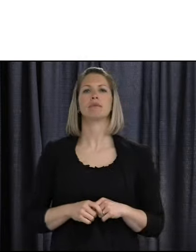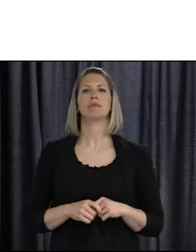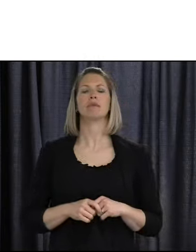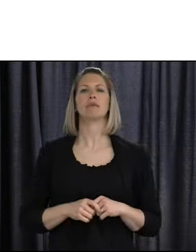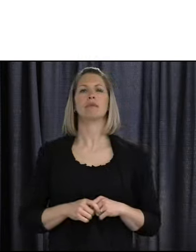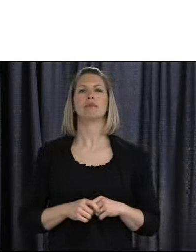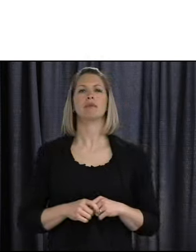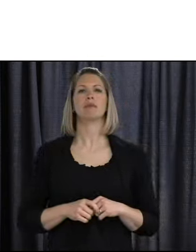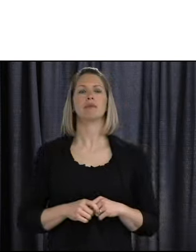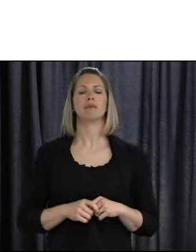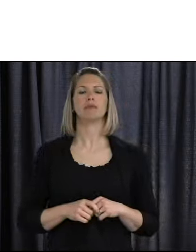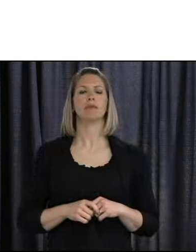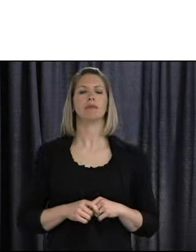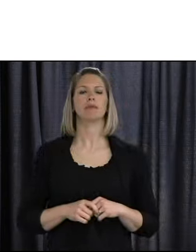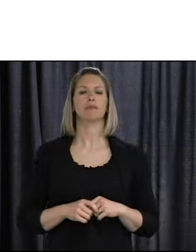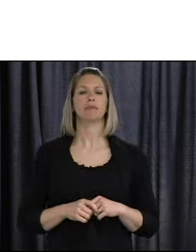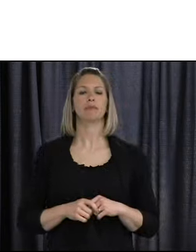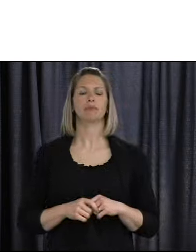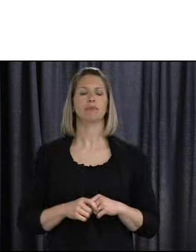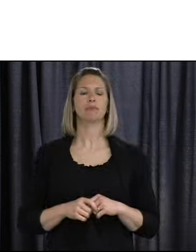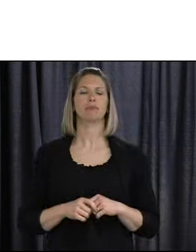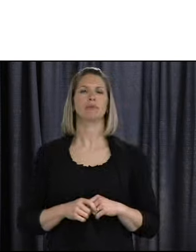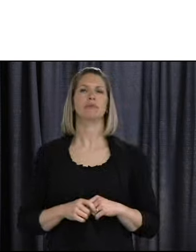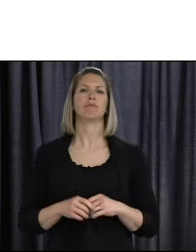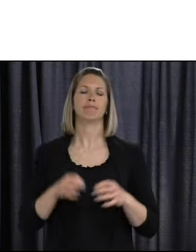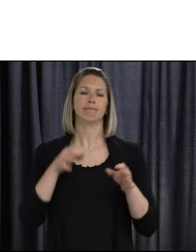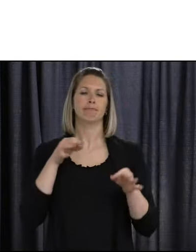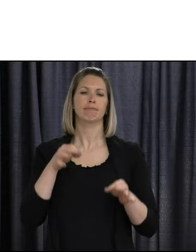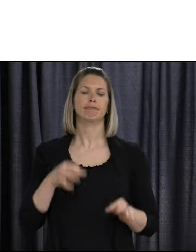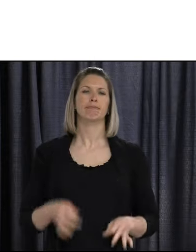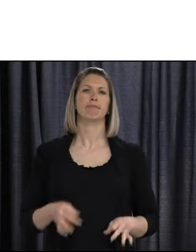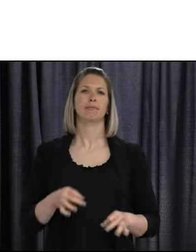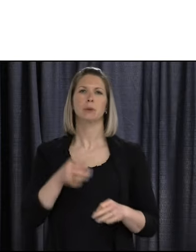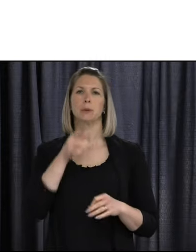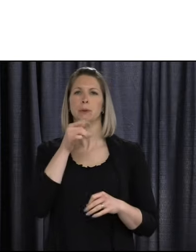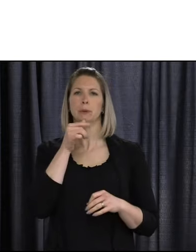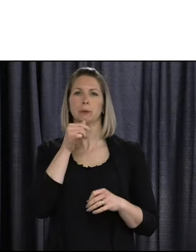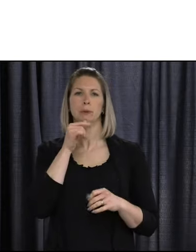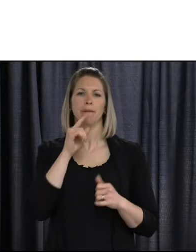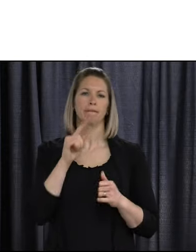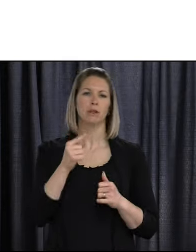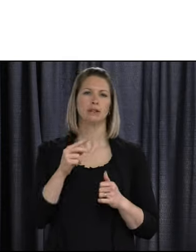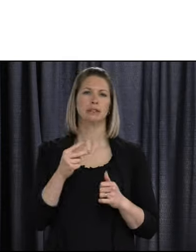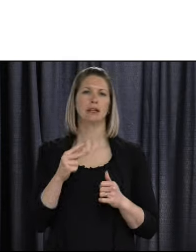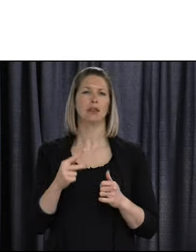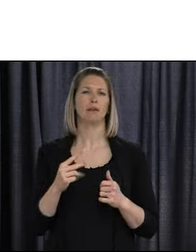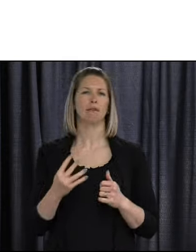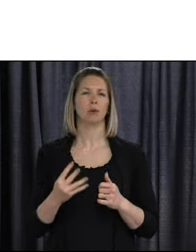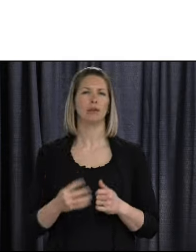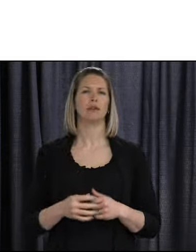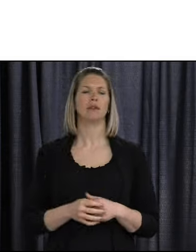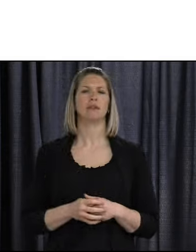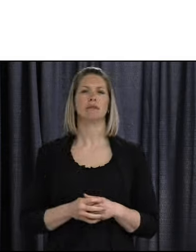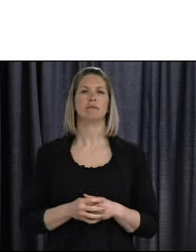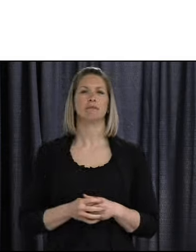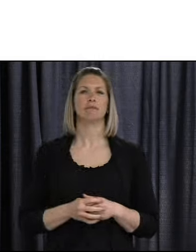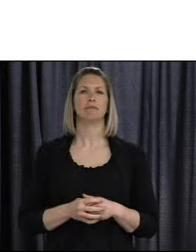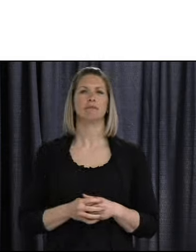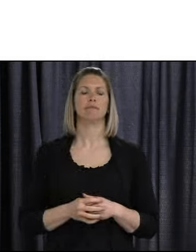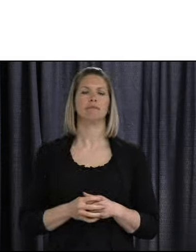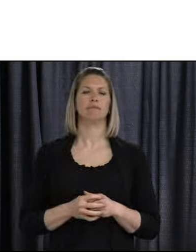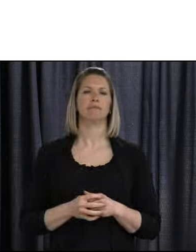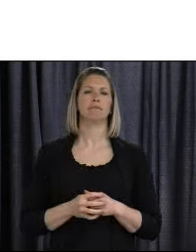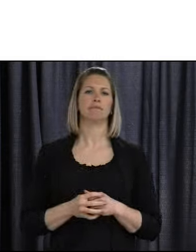they registered for today's call. I will ask each reporter by name to ask questions. Please do not press star 1 until your name has been